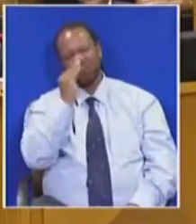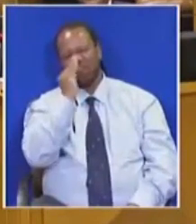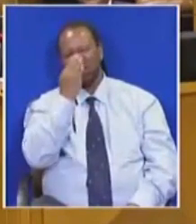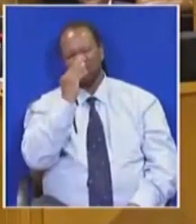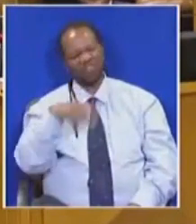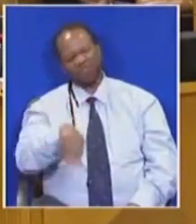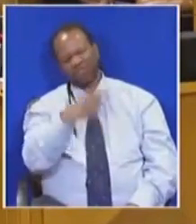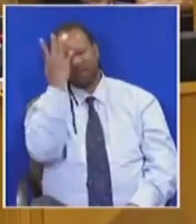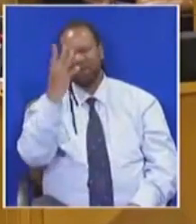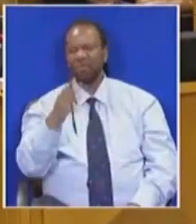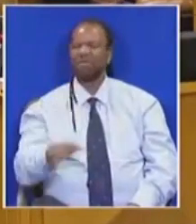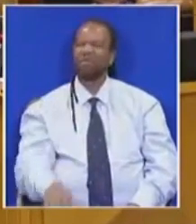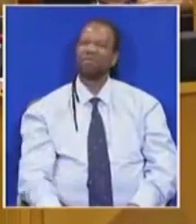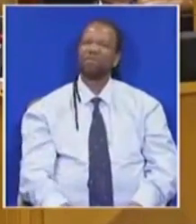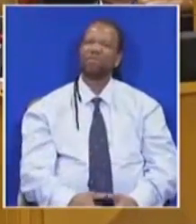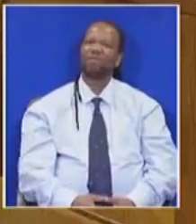Leave there.